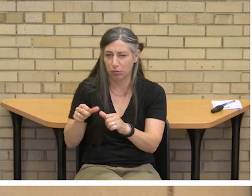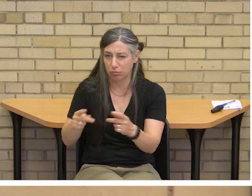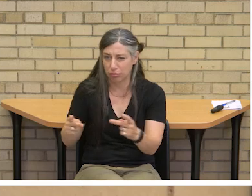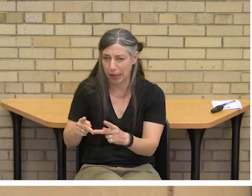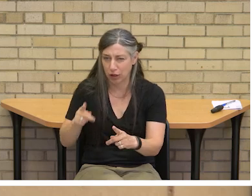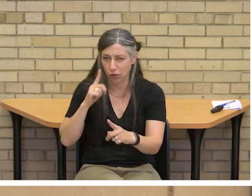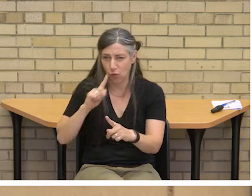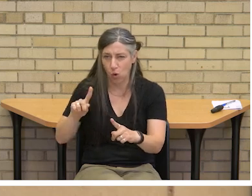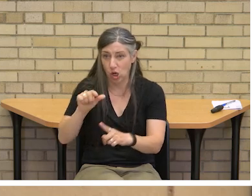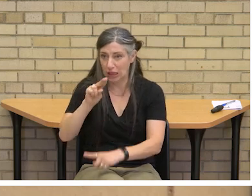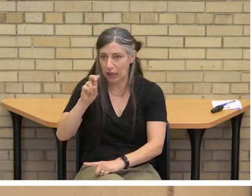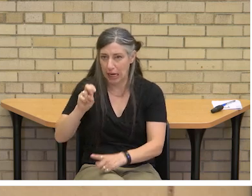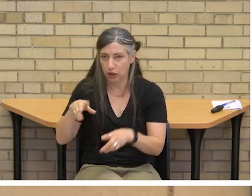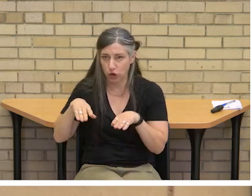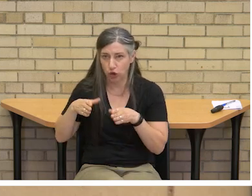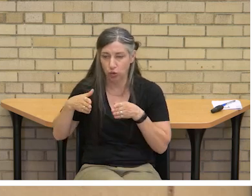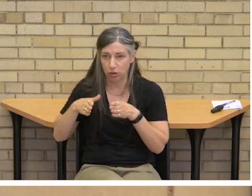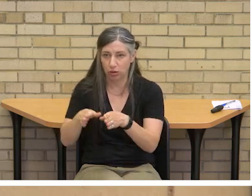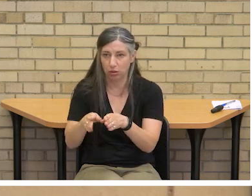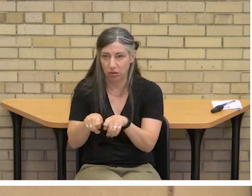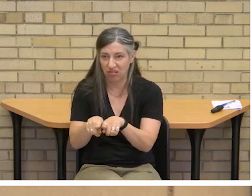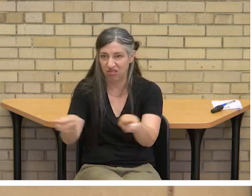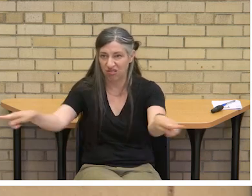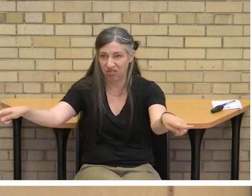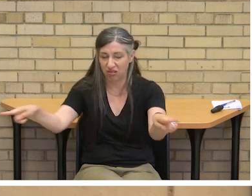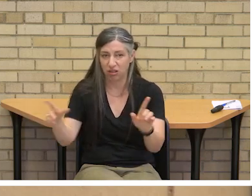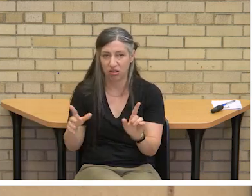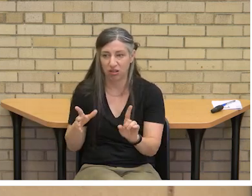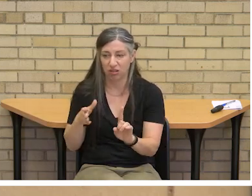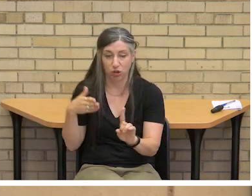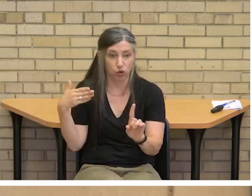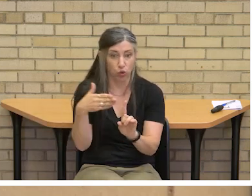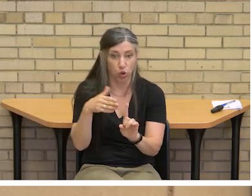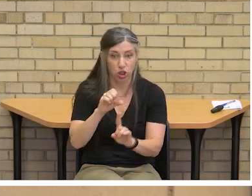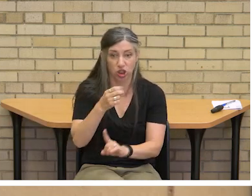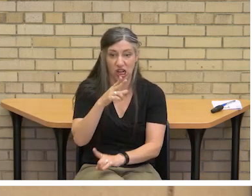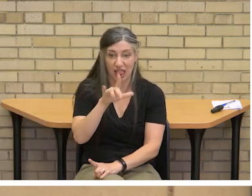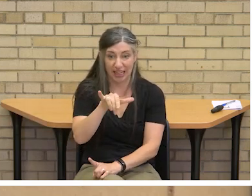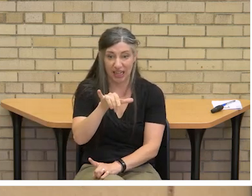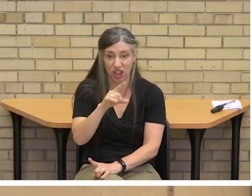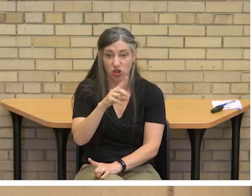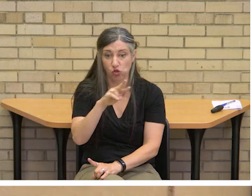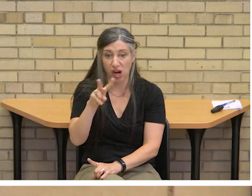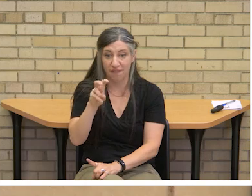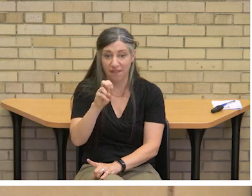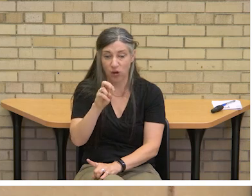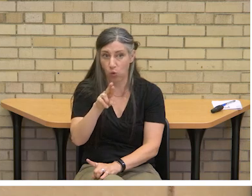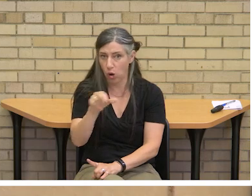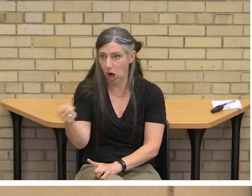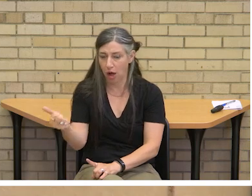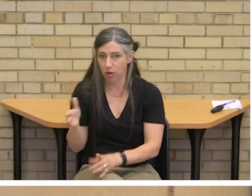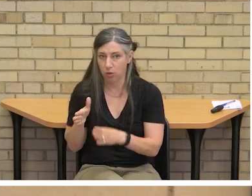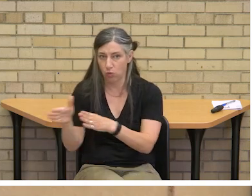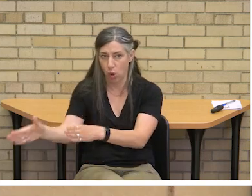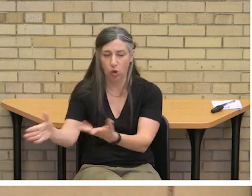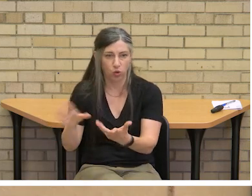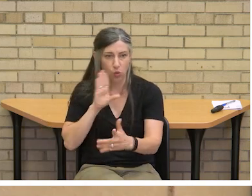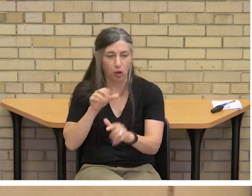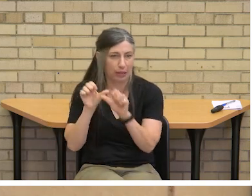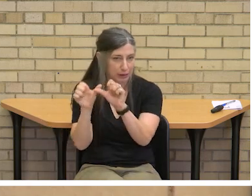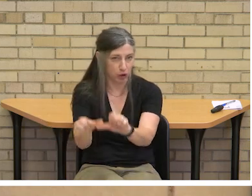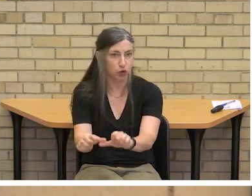lanes branch off either towards Schenley Drive or, so it'll continue back through there.